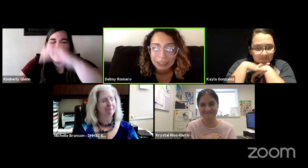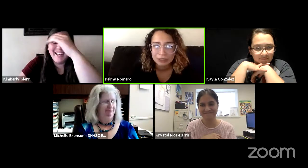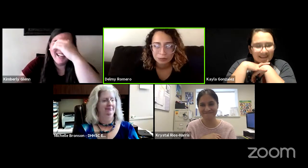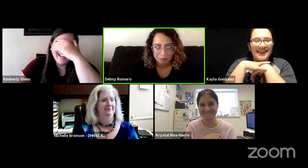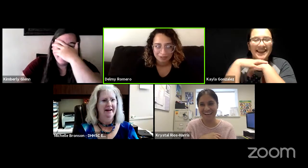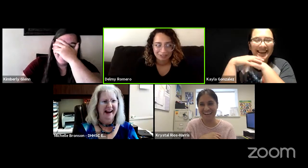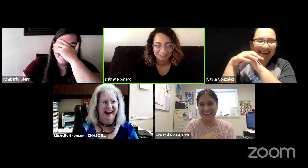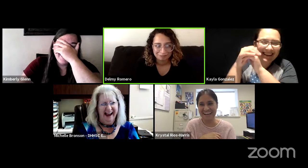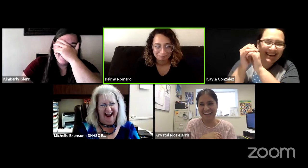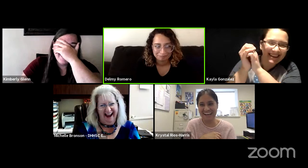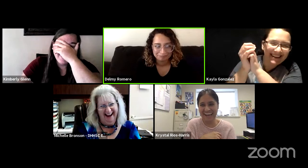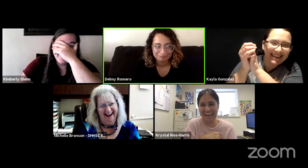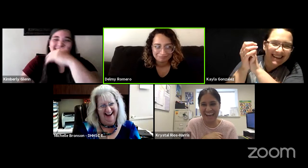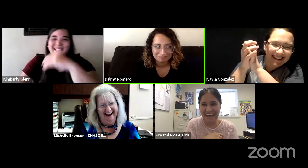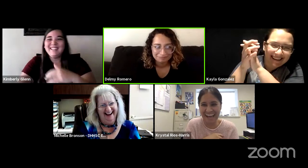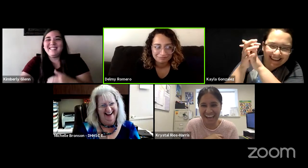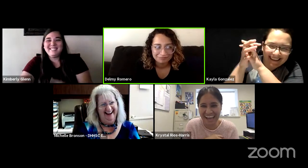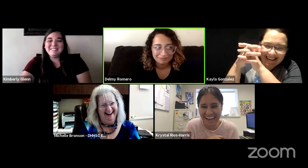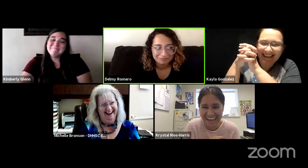zealous woman?